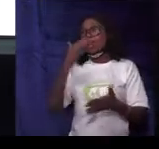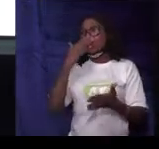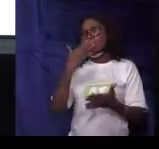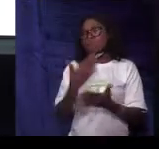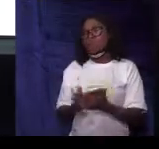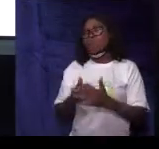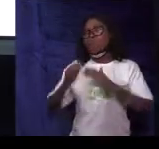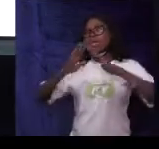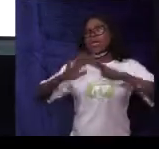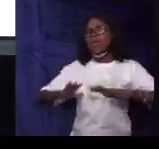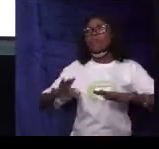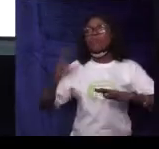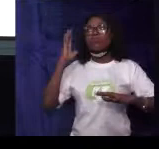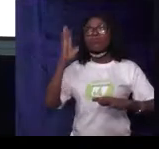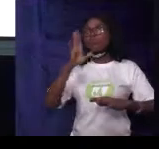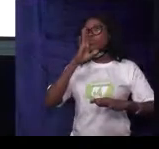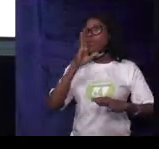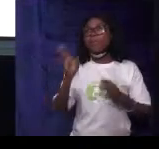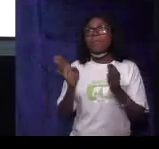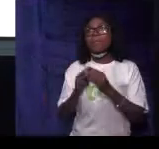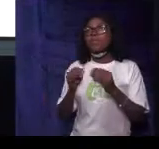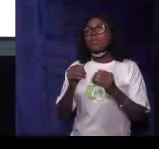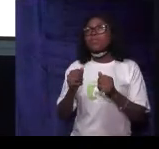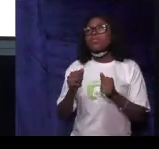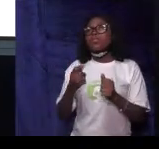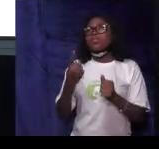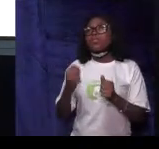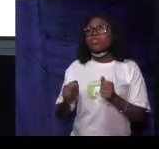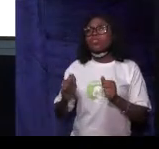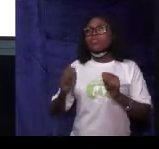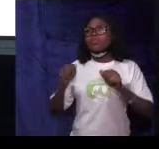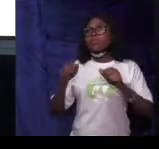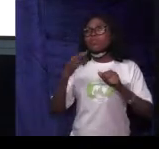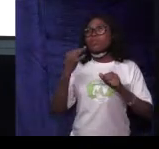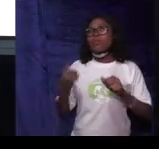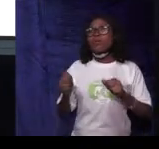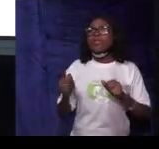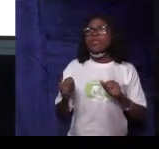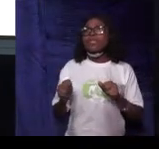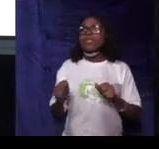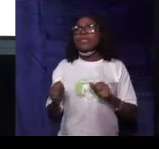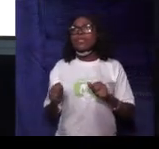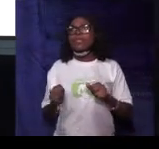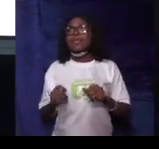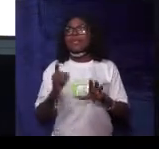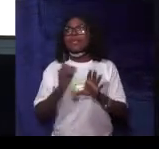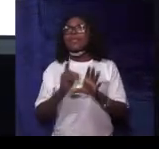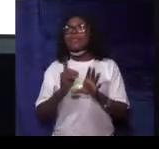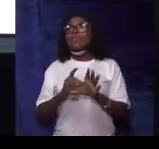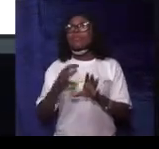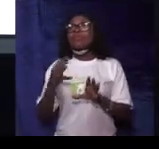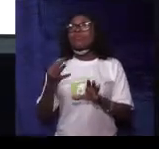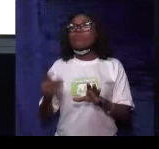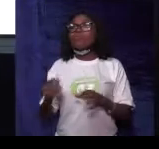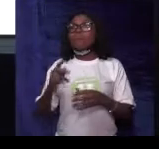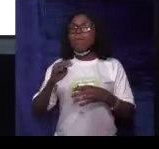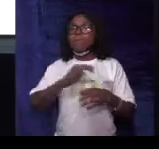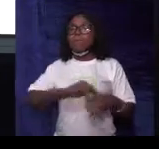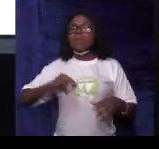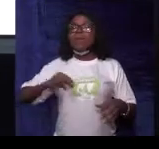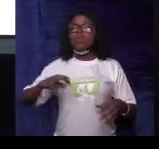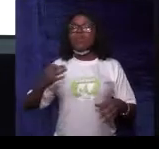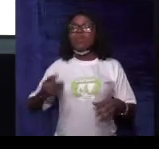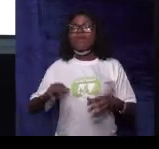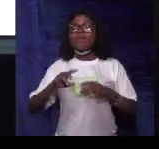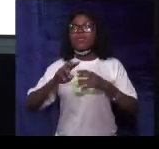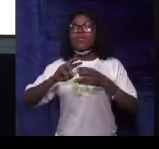not necessarily be able to meet the special needs of handicapped members of the family. A